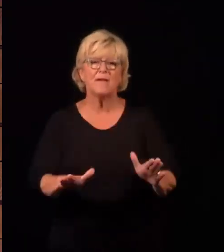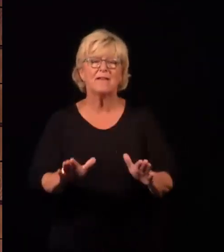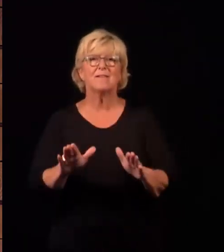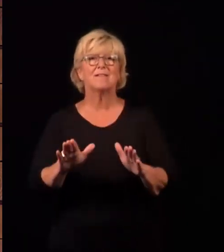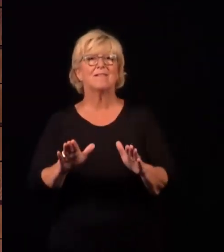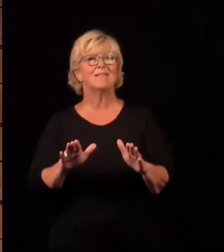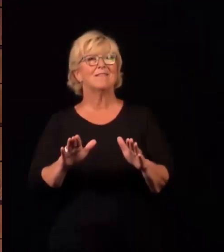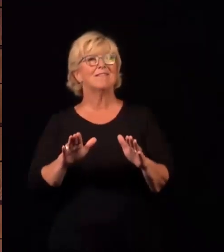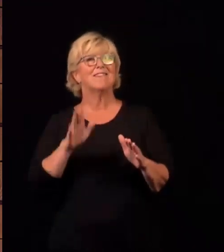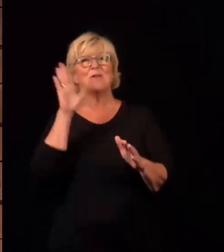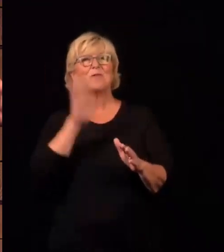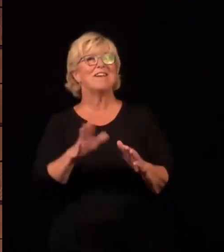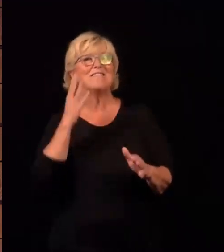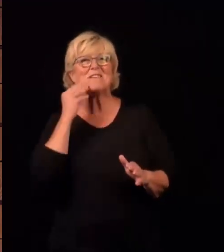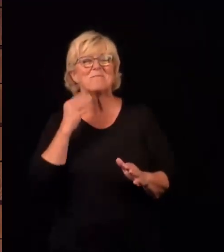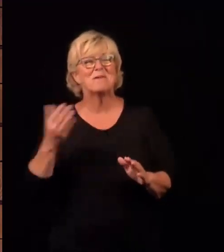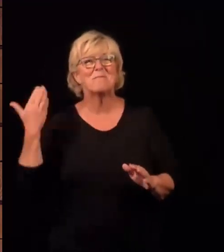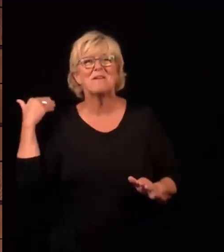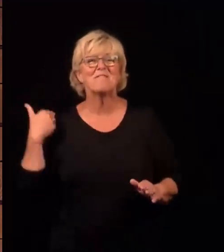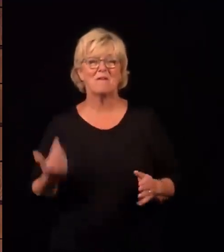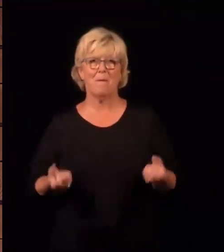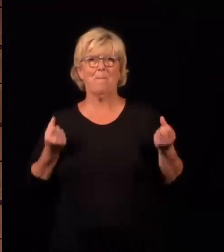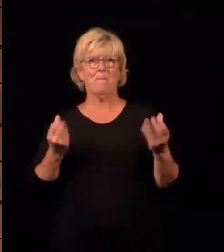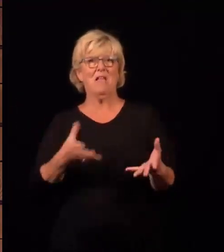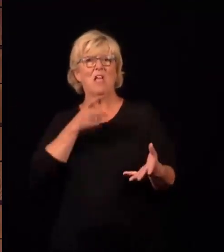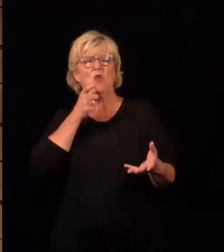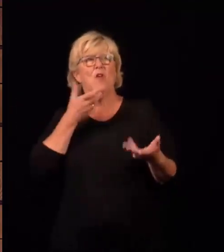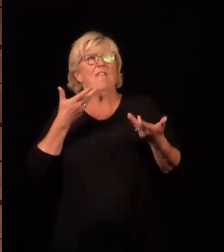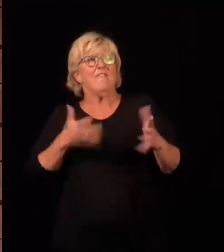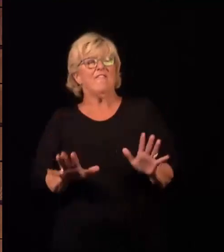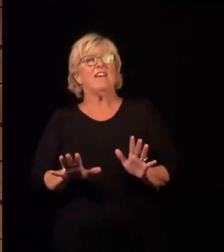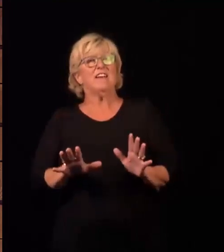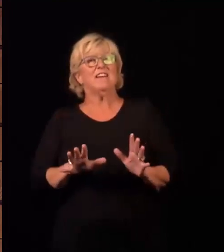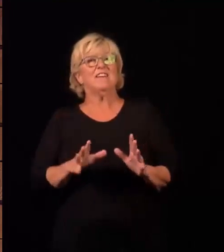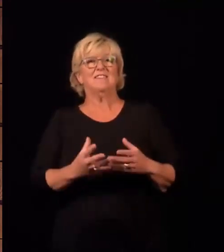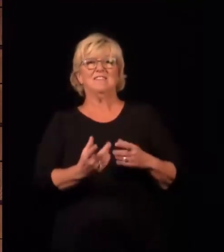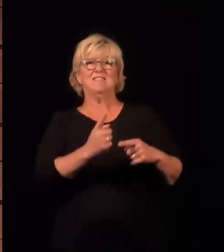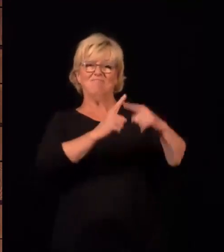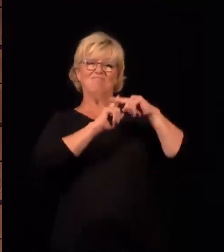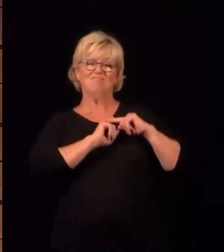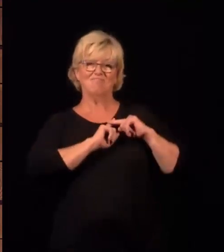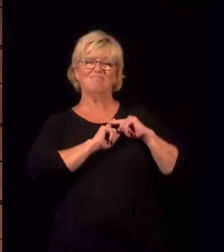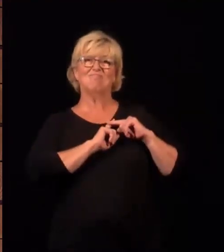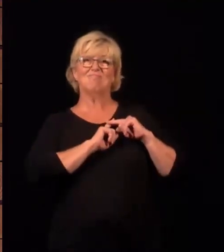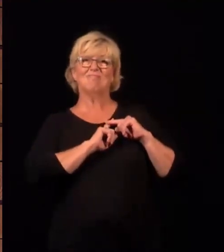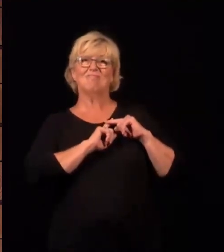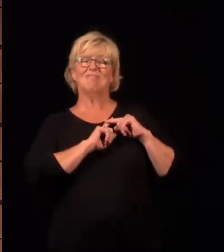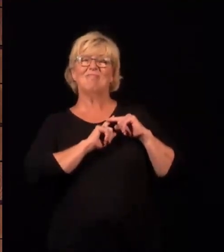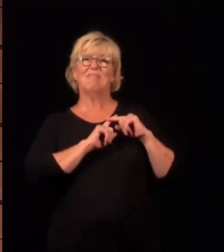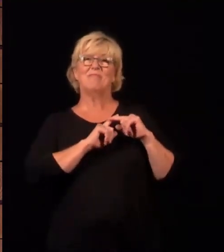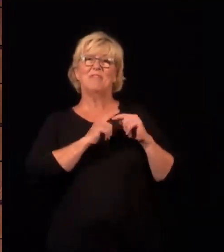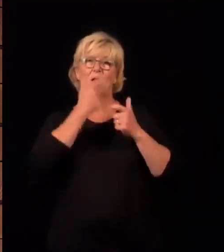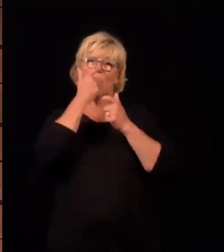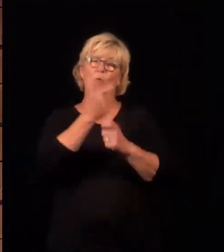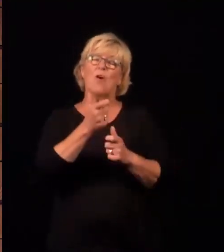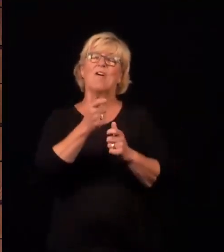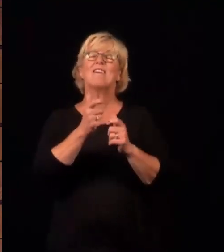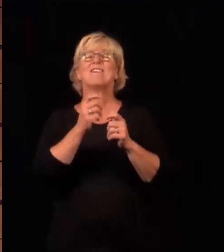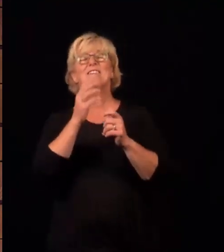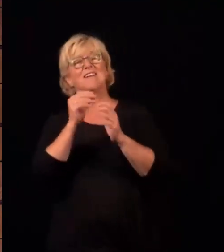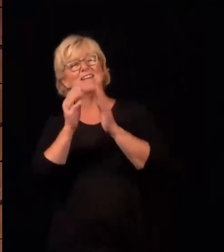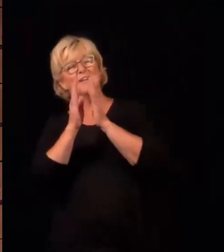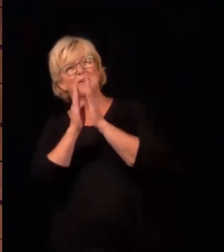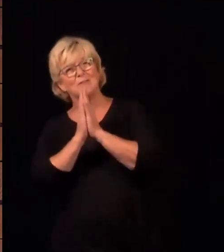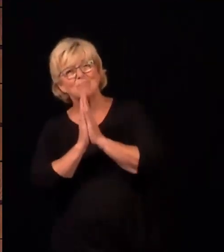nothing else. And for many of us who have already made that choice and who are tuning in to this webcast to worship, to